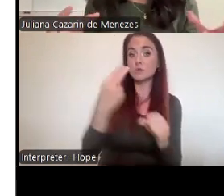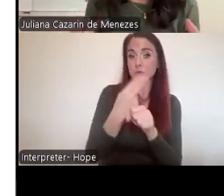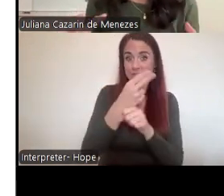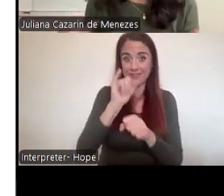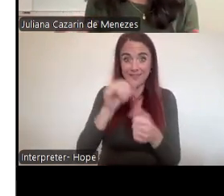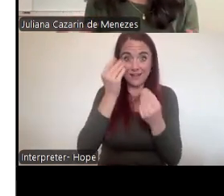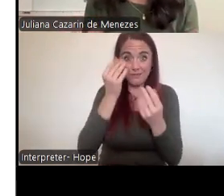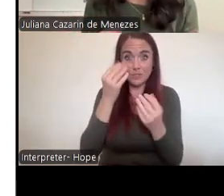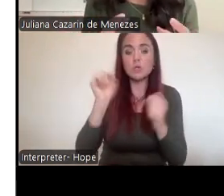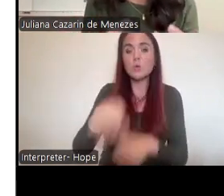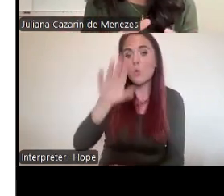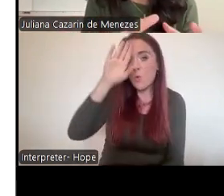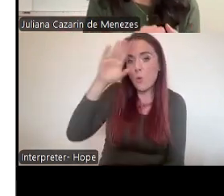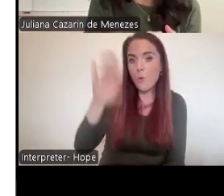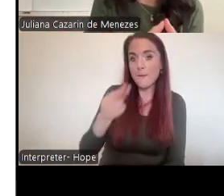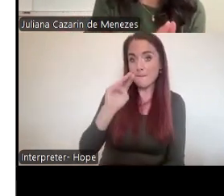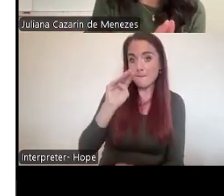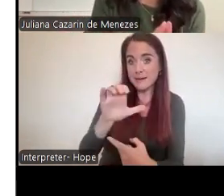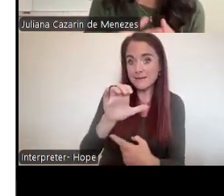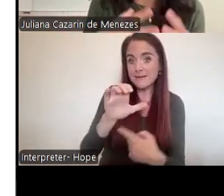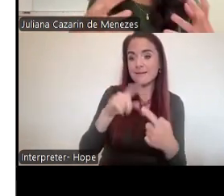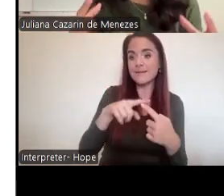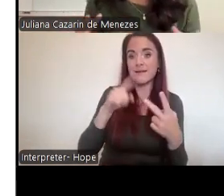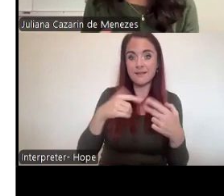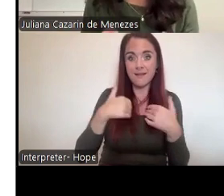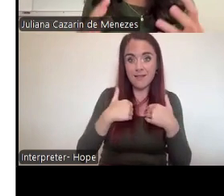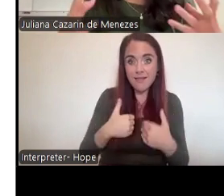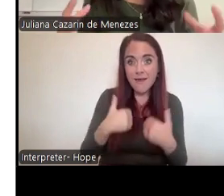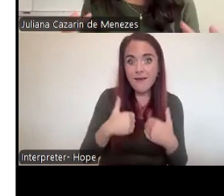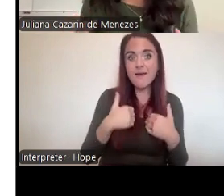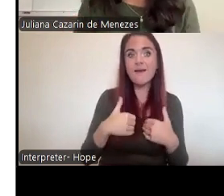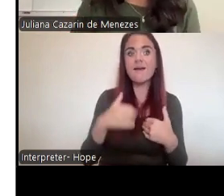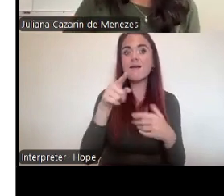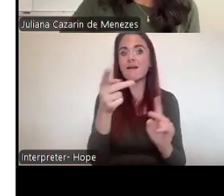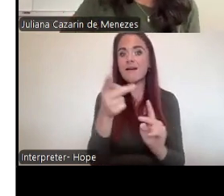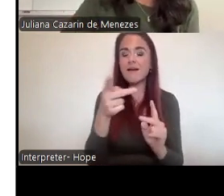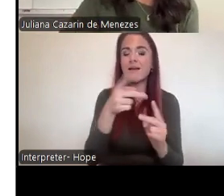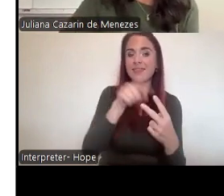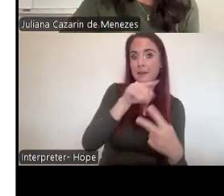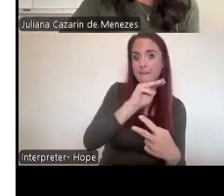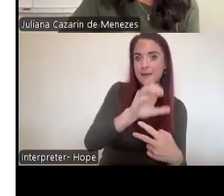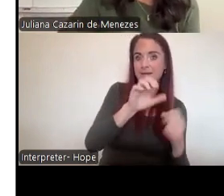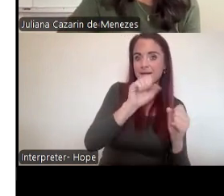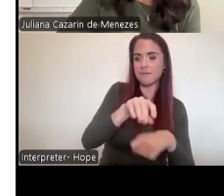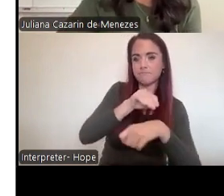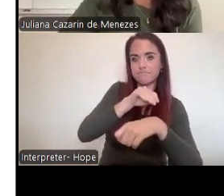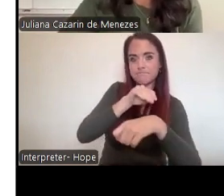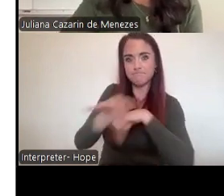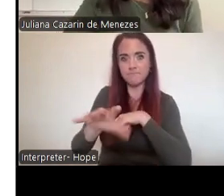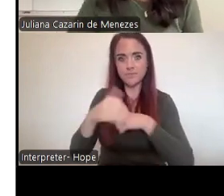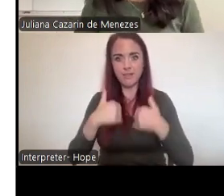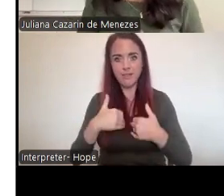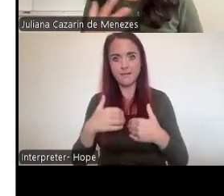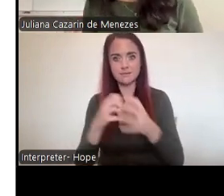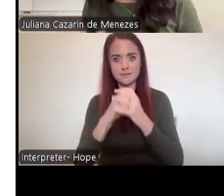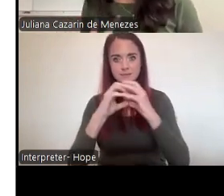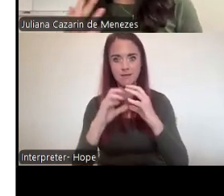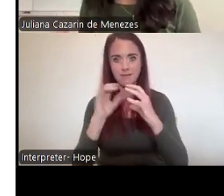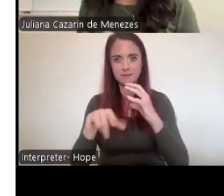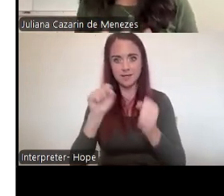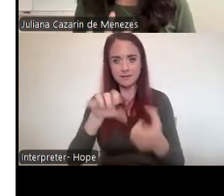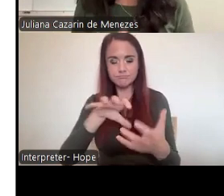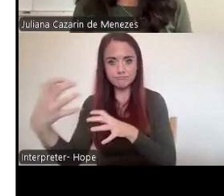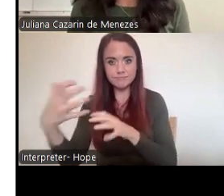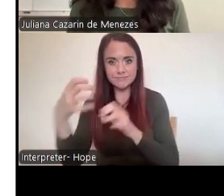MIC induction in the lung of these animals is able to disrupt the clock of lung cells. So what else